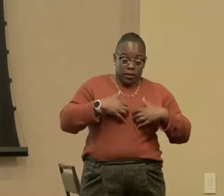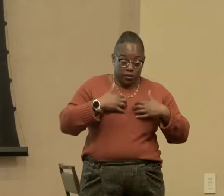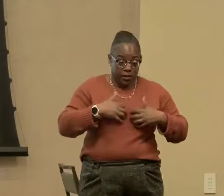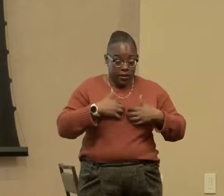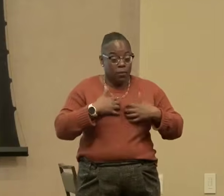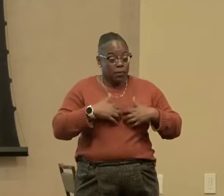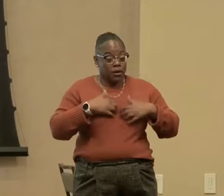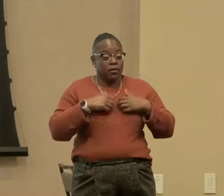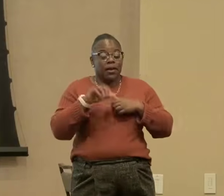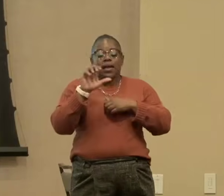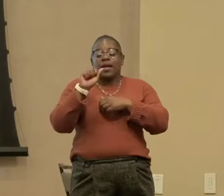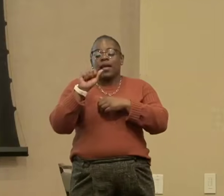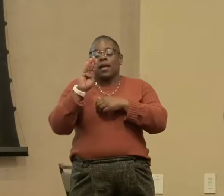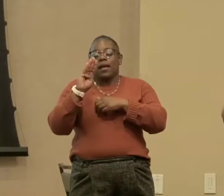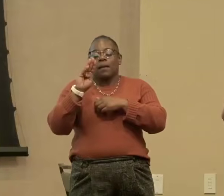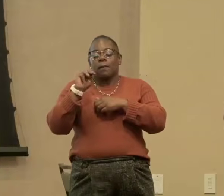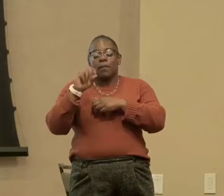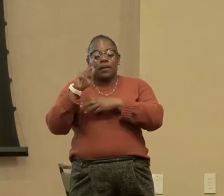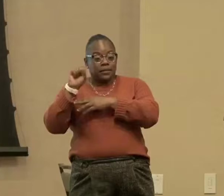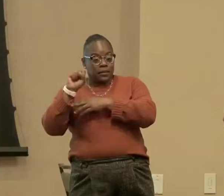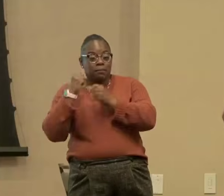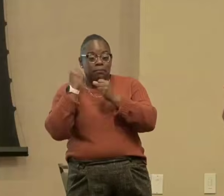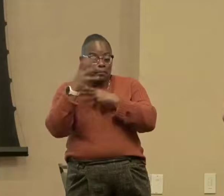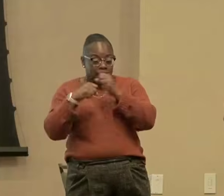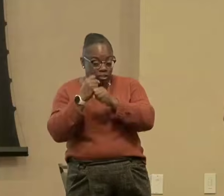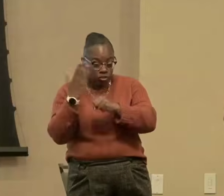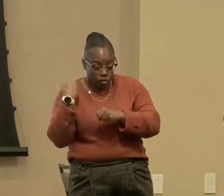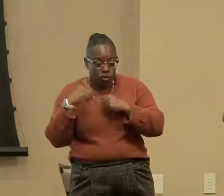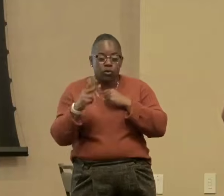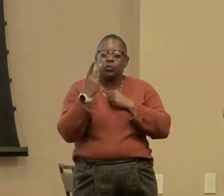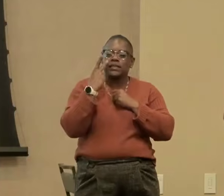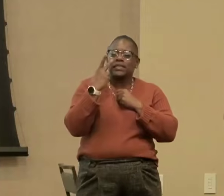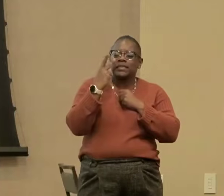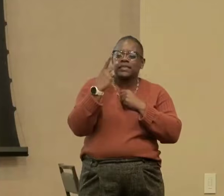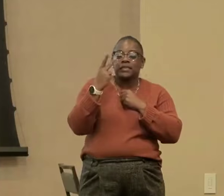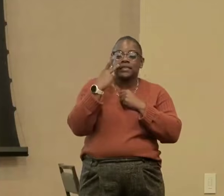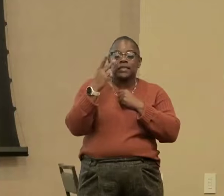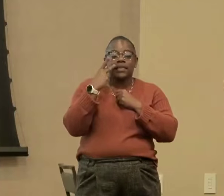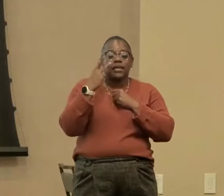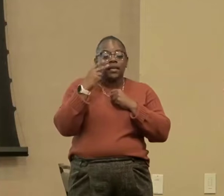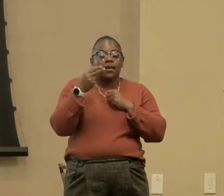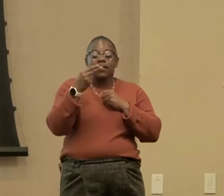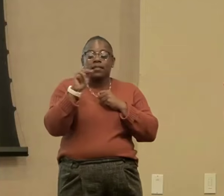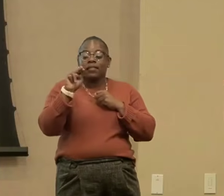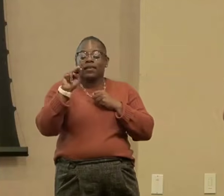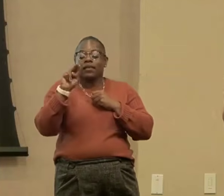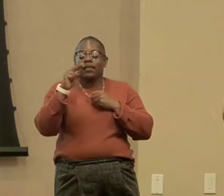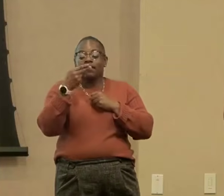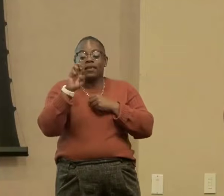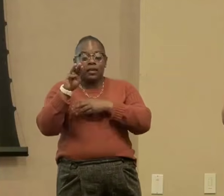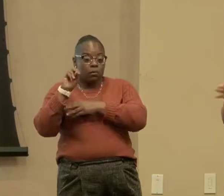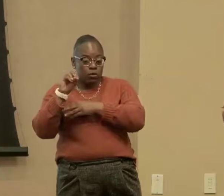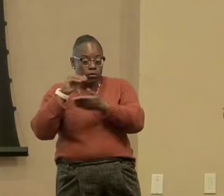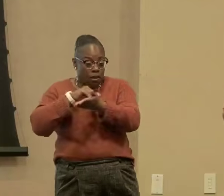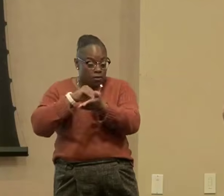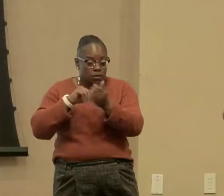Yes, that should for sure trigger. And we often do see good rheumatologists, good hematologists and OB-GYNs